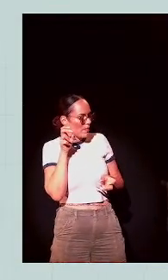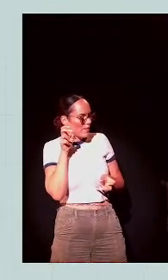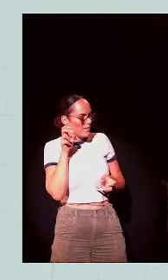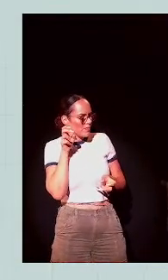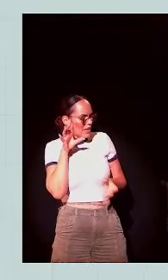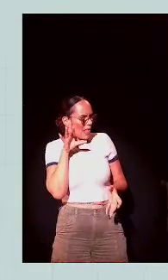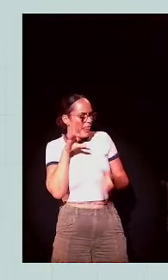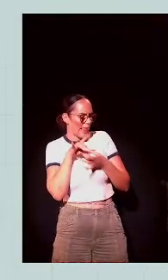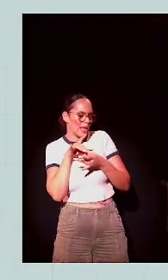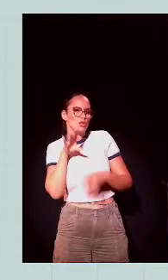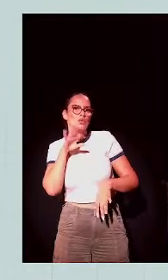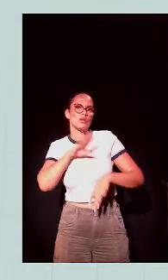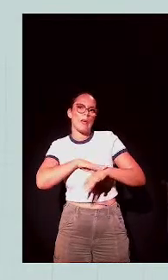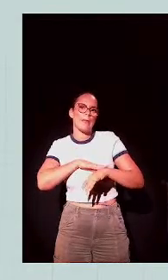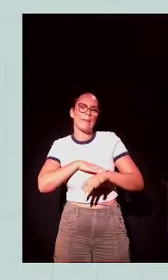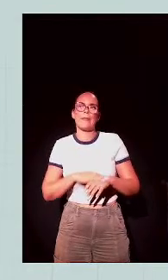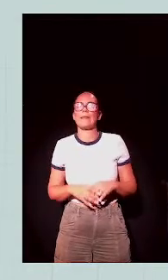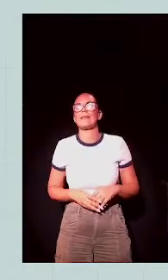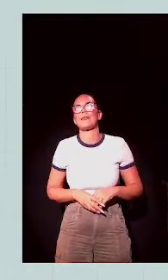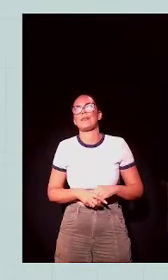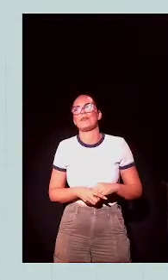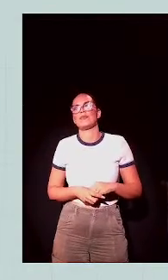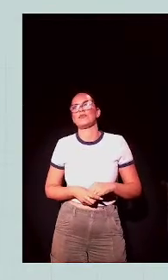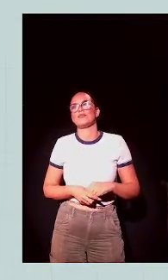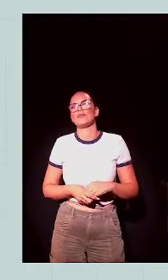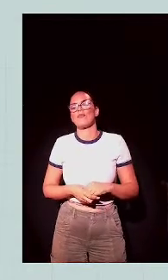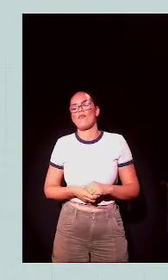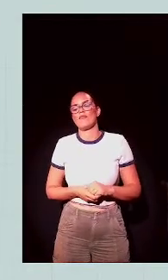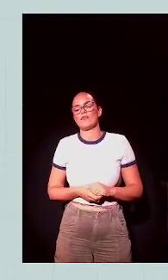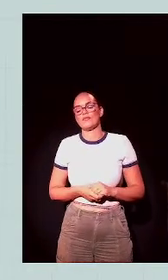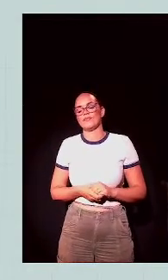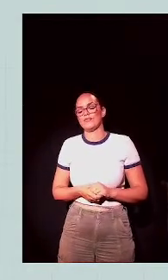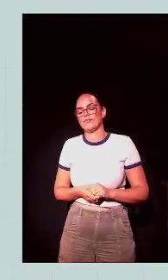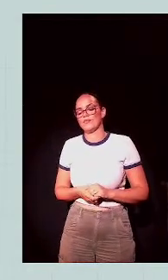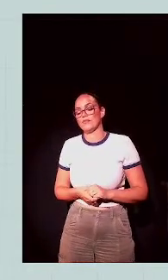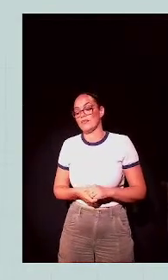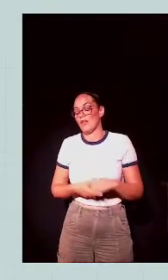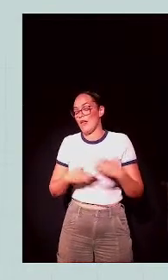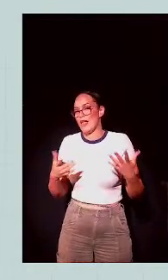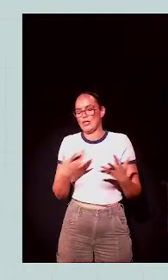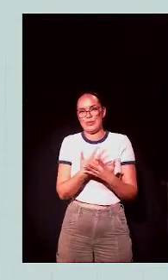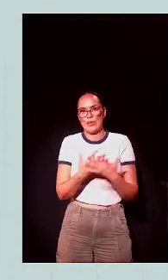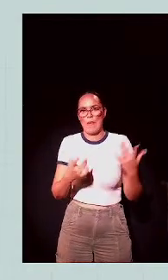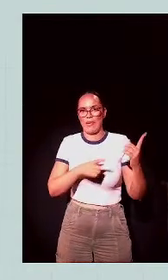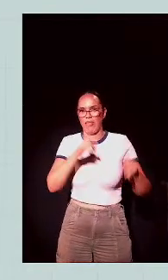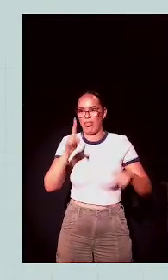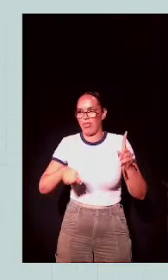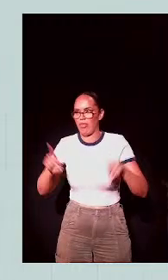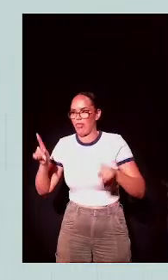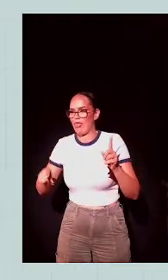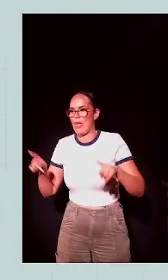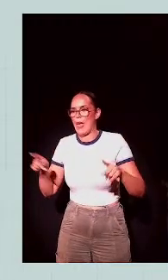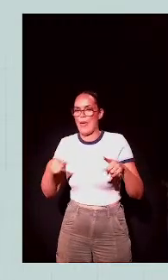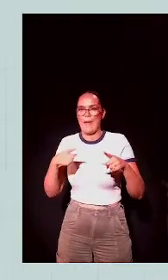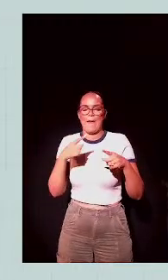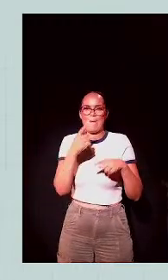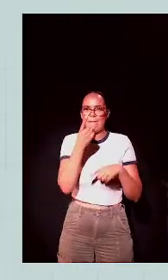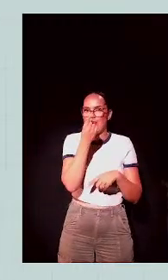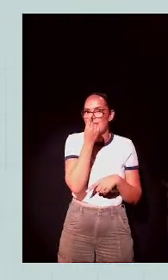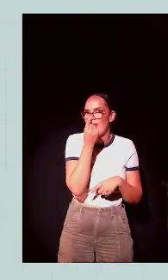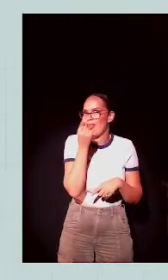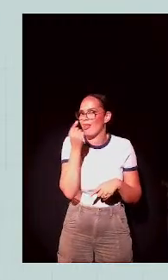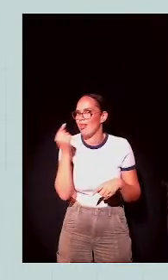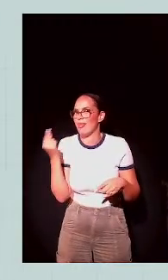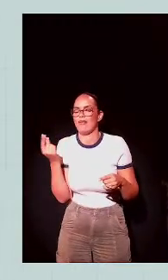time. And within the near endless possibilities of modular synthesizers, I'm